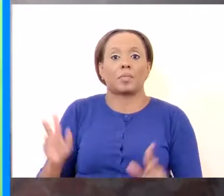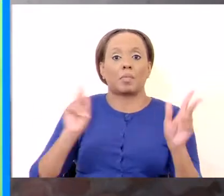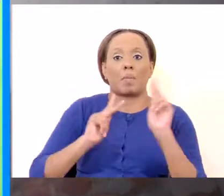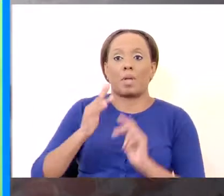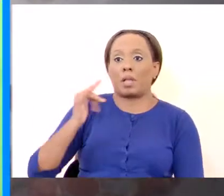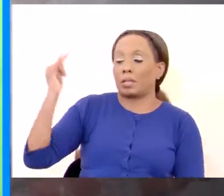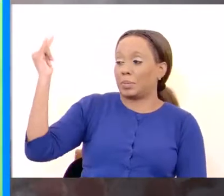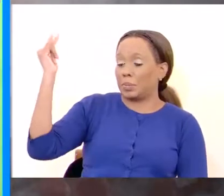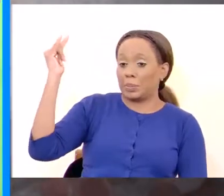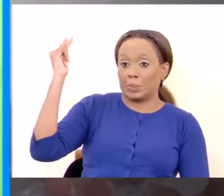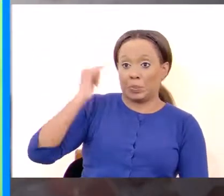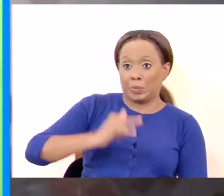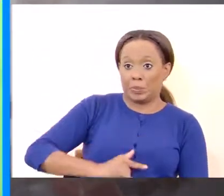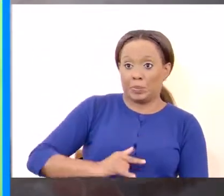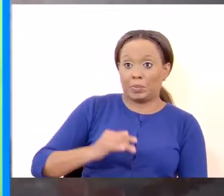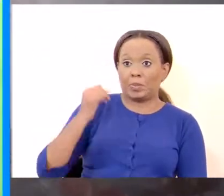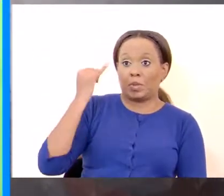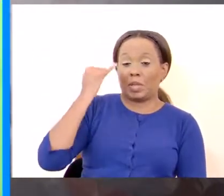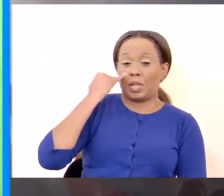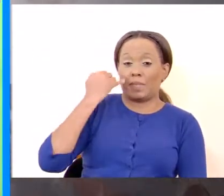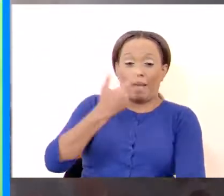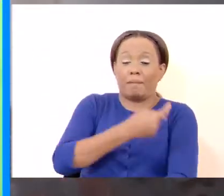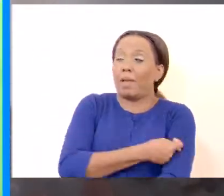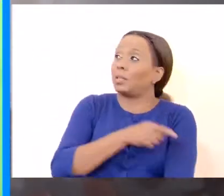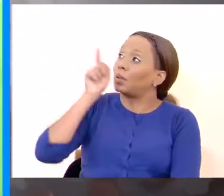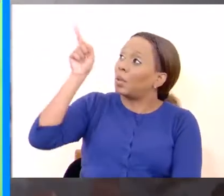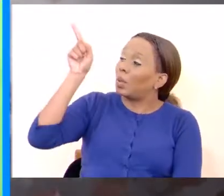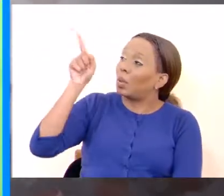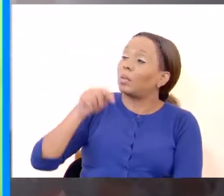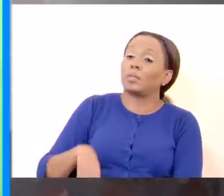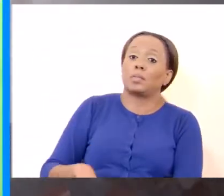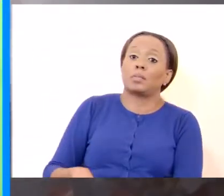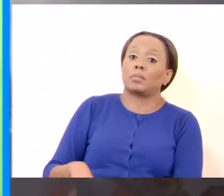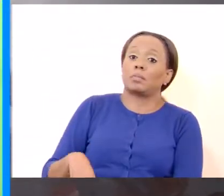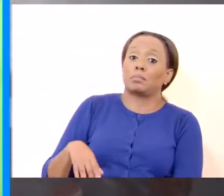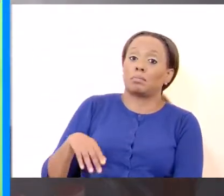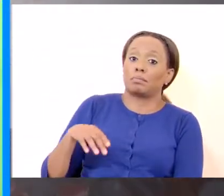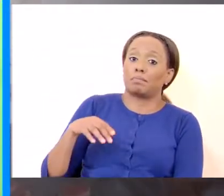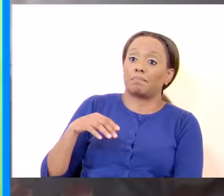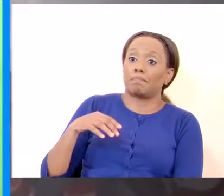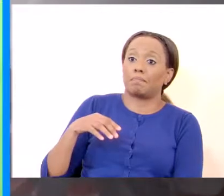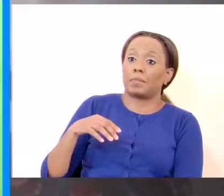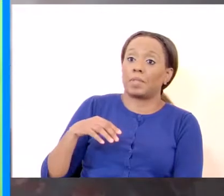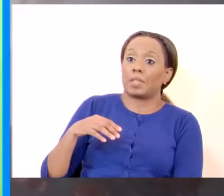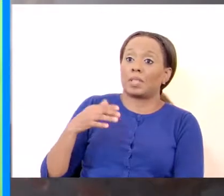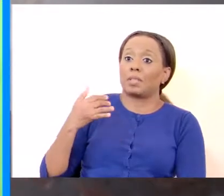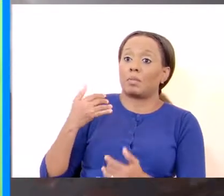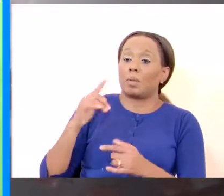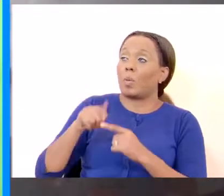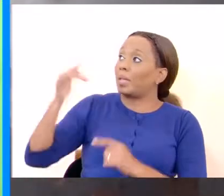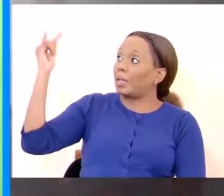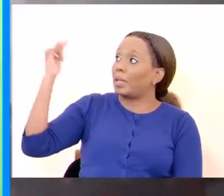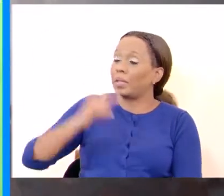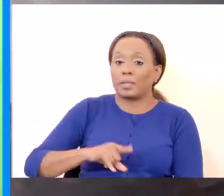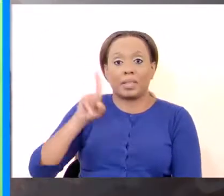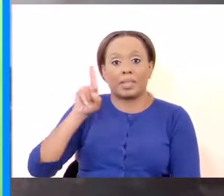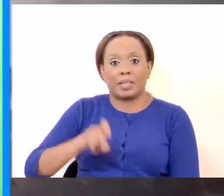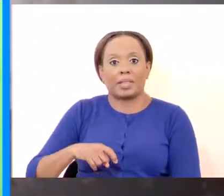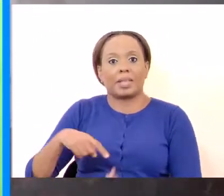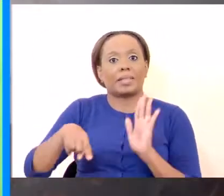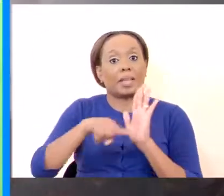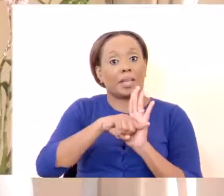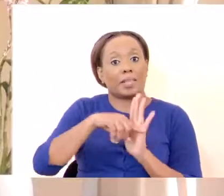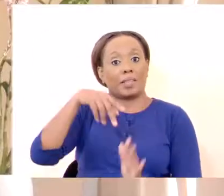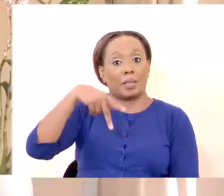if they are vaccinated overseas, will they still be required to have a negative PCR test on arrival? The